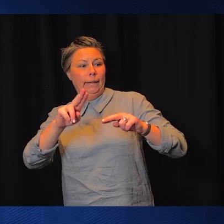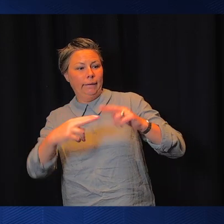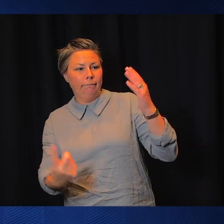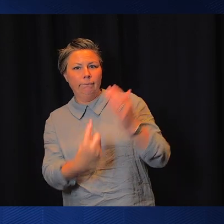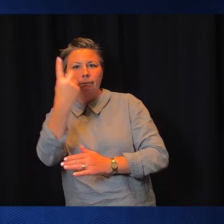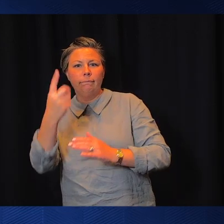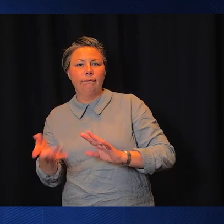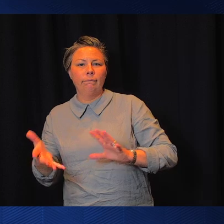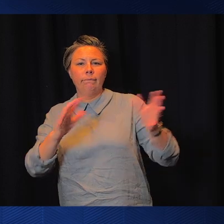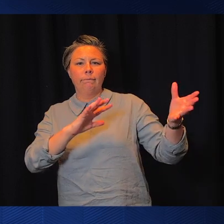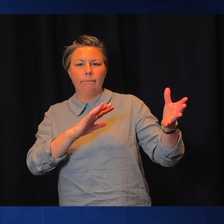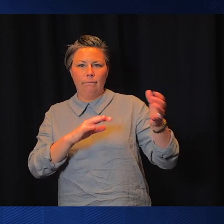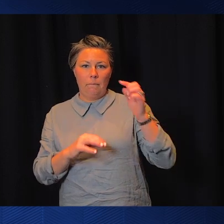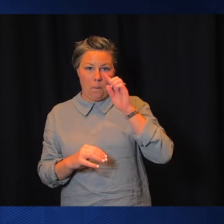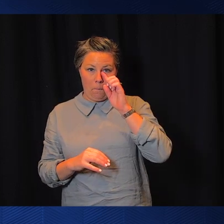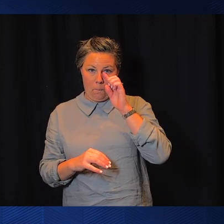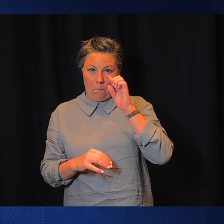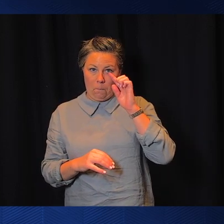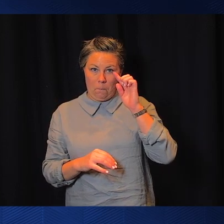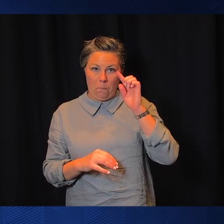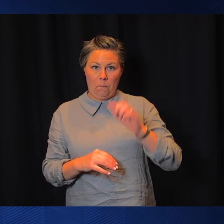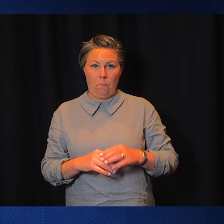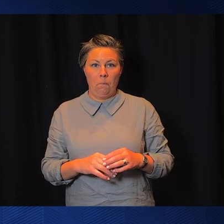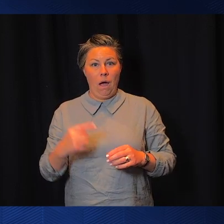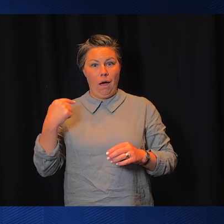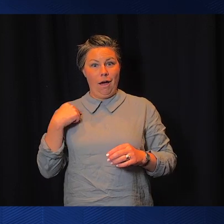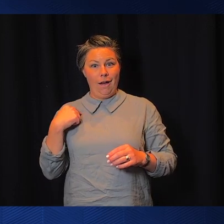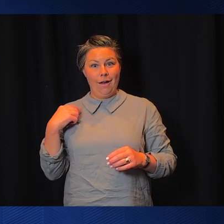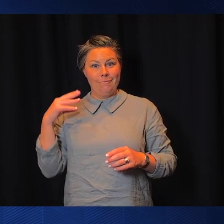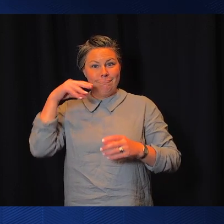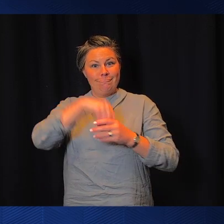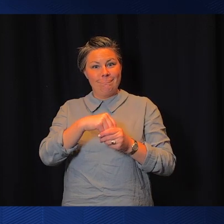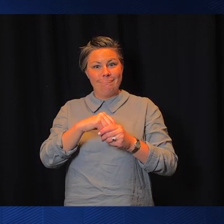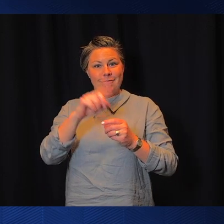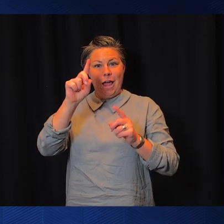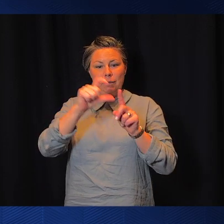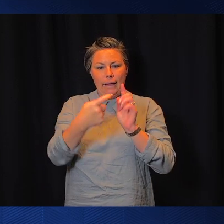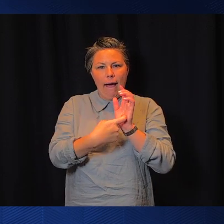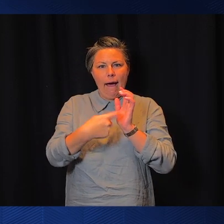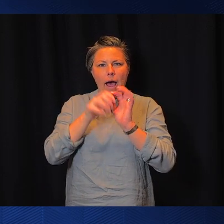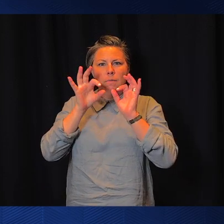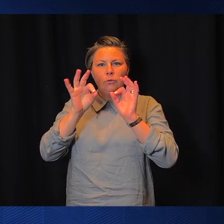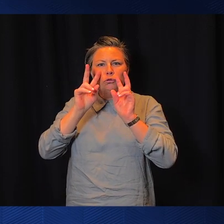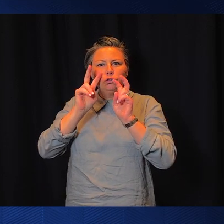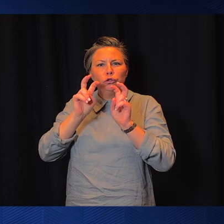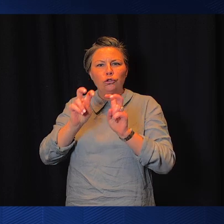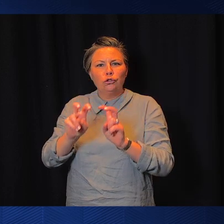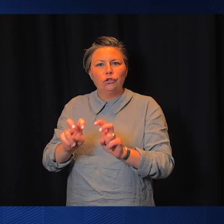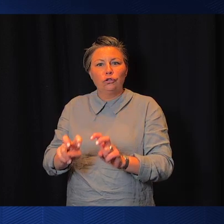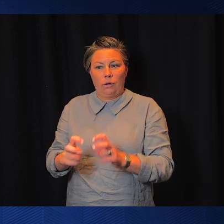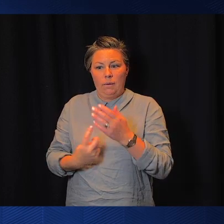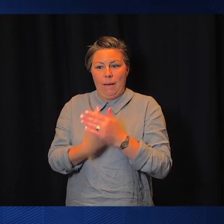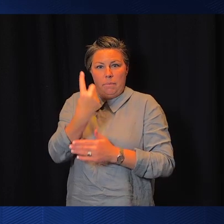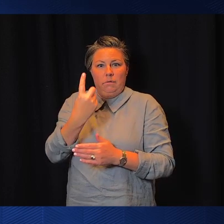I've been excited to be part of this research, which have been take place in our